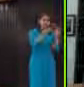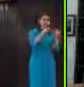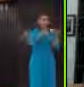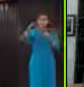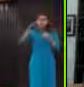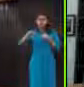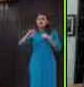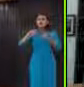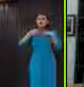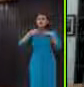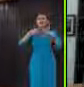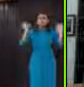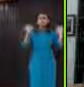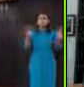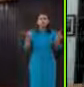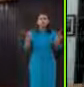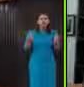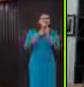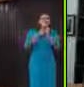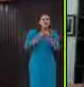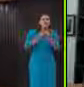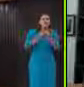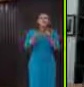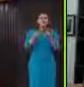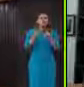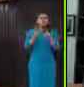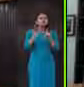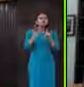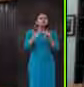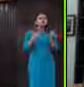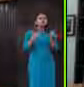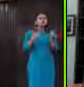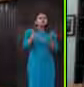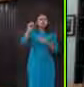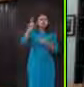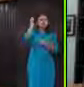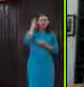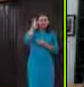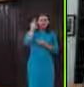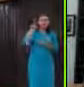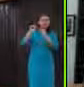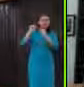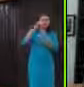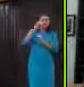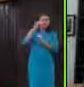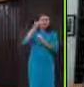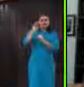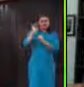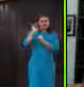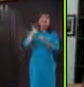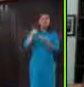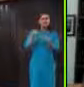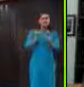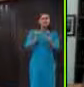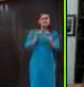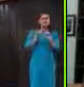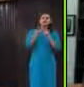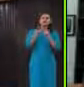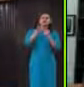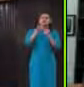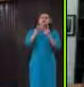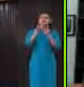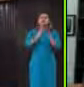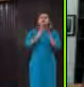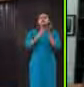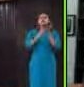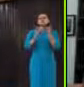considered special, but it was falling between two stools. What is your sense about Article 370 as symbol, vis-a-vis,